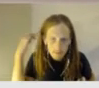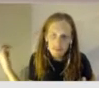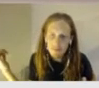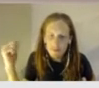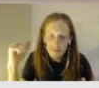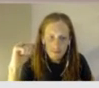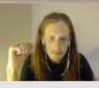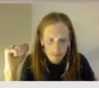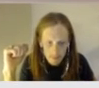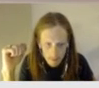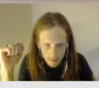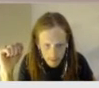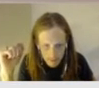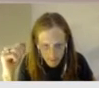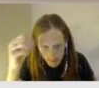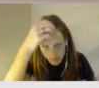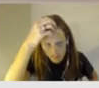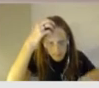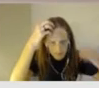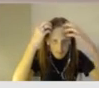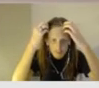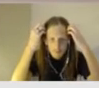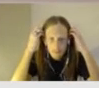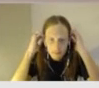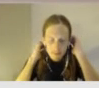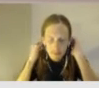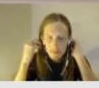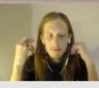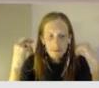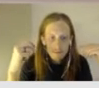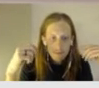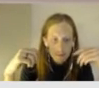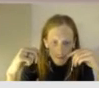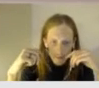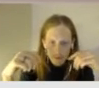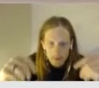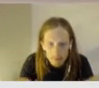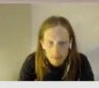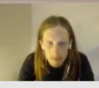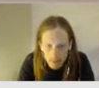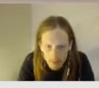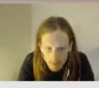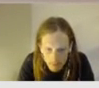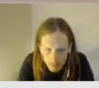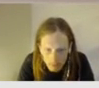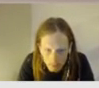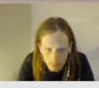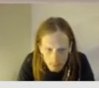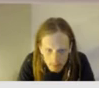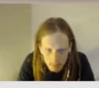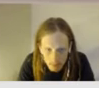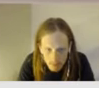Islamic Revolution there, and pretty much have lived in Texas my whole life. And you know, there's some great street